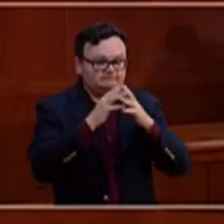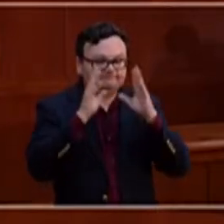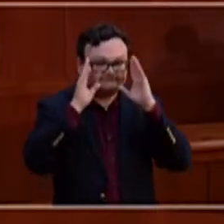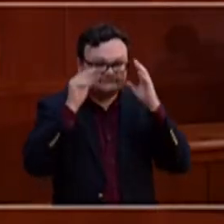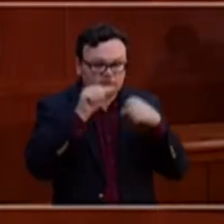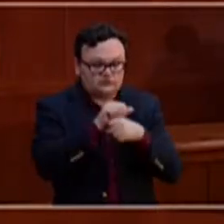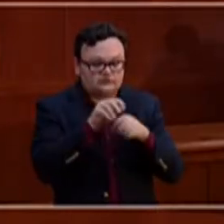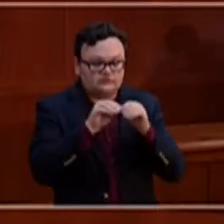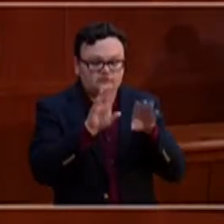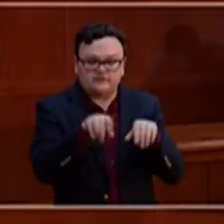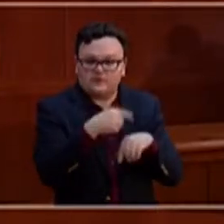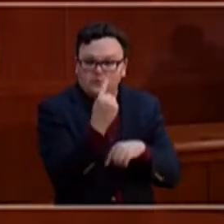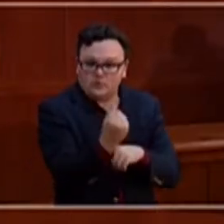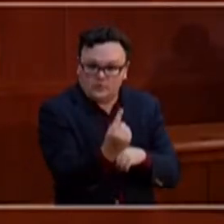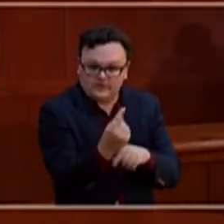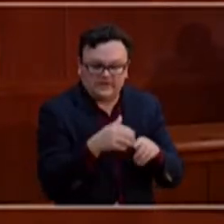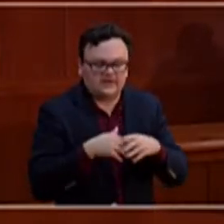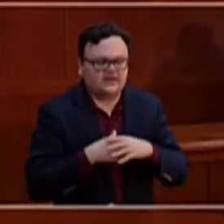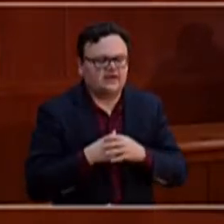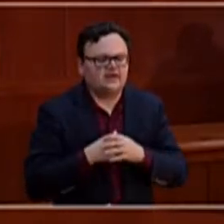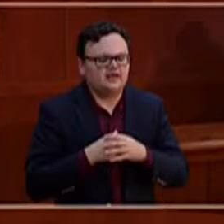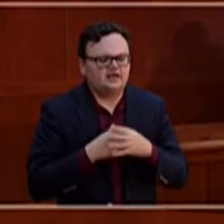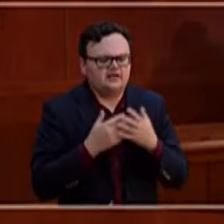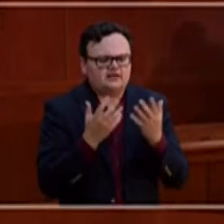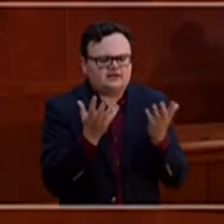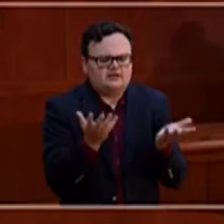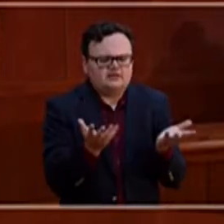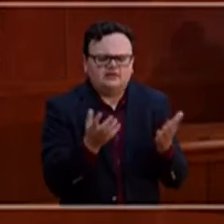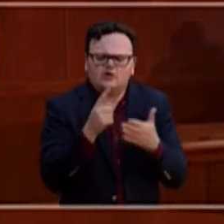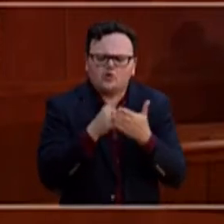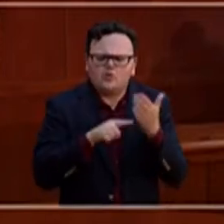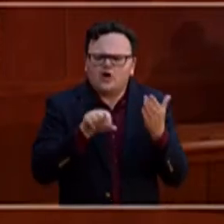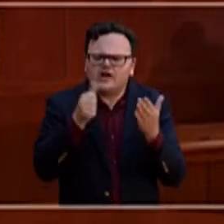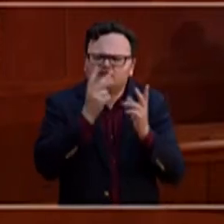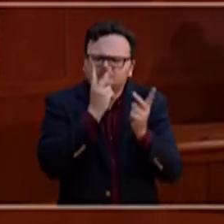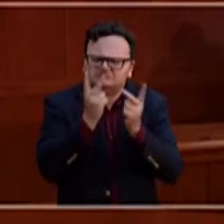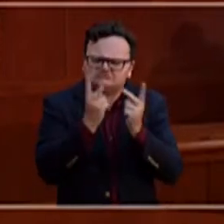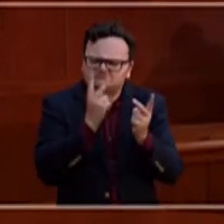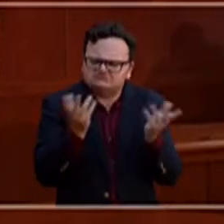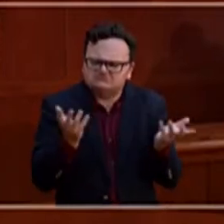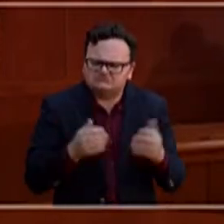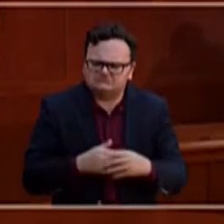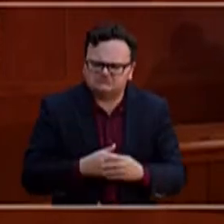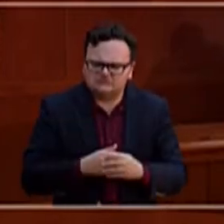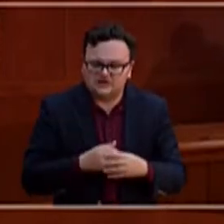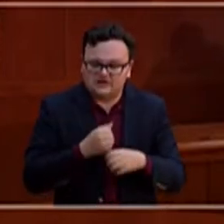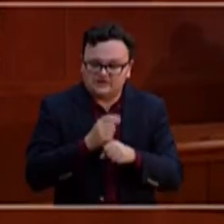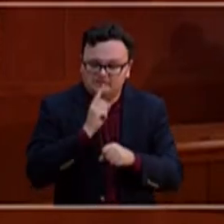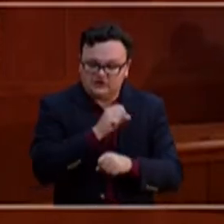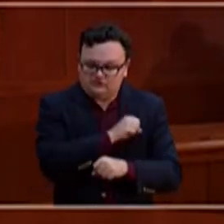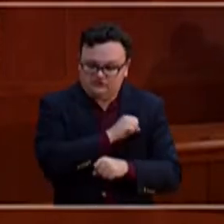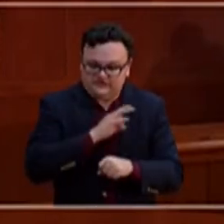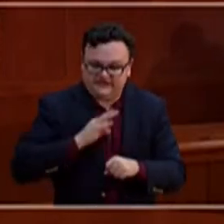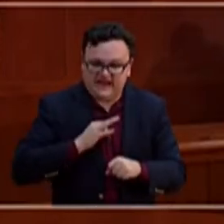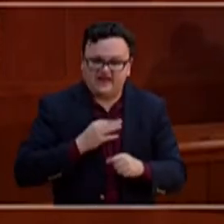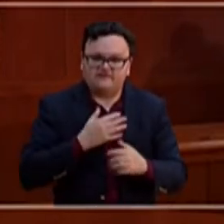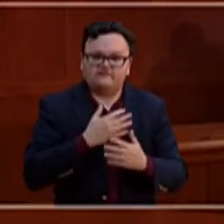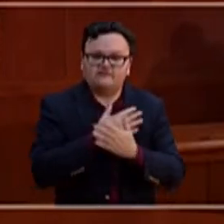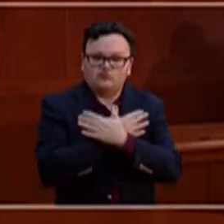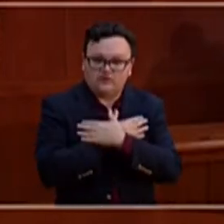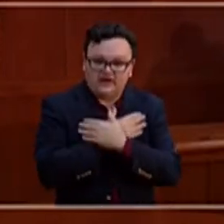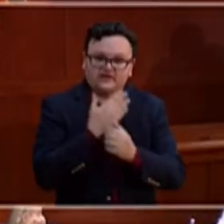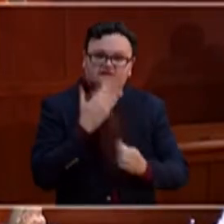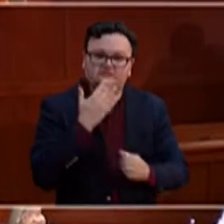maybe needs, or is it really just boiled down really just making sure, you have a rested staff and make sure you have enough people? I